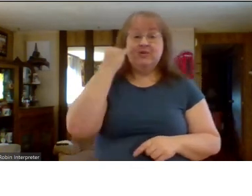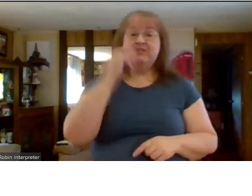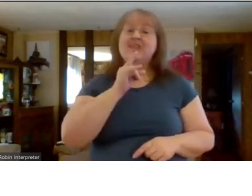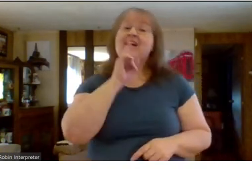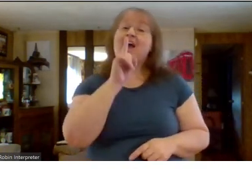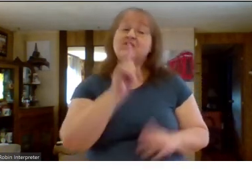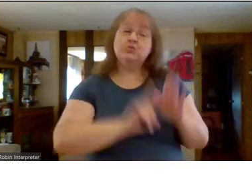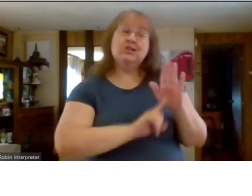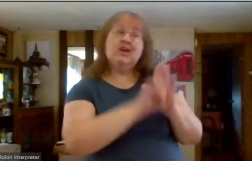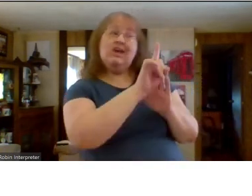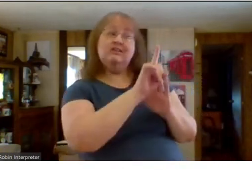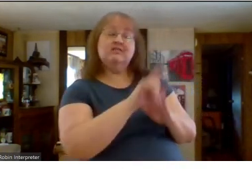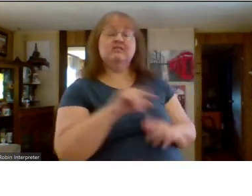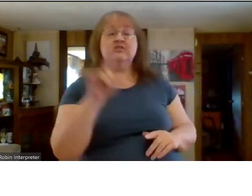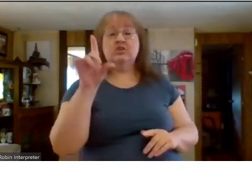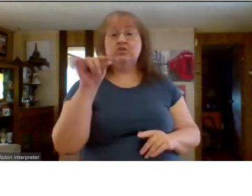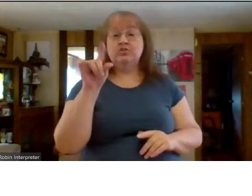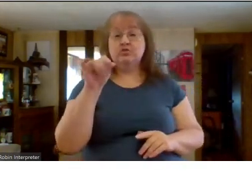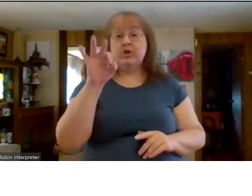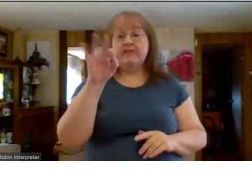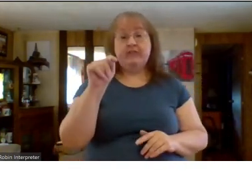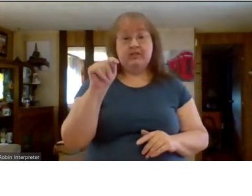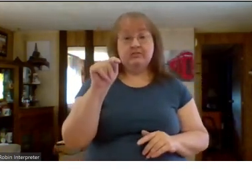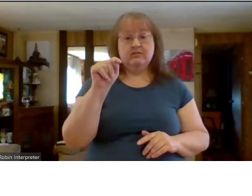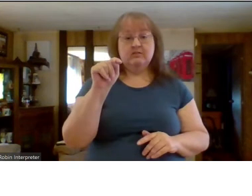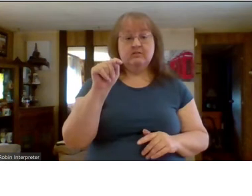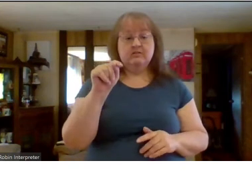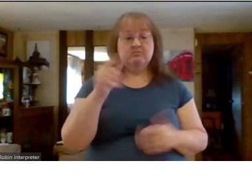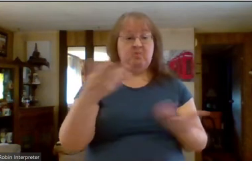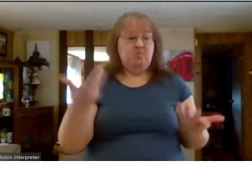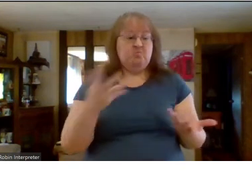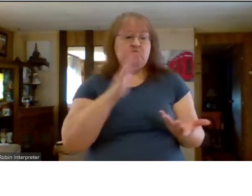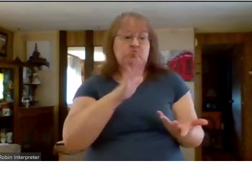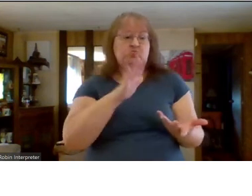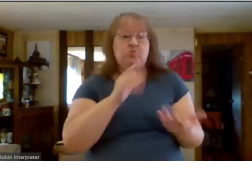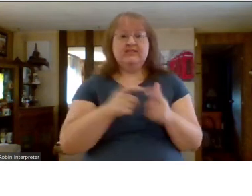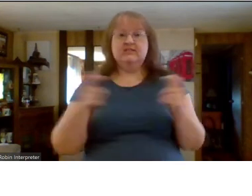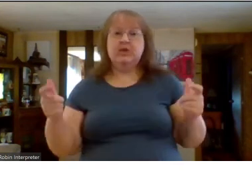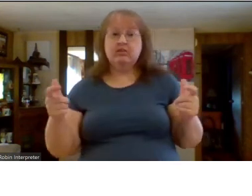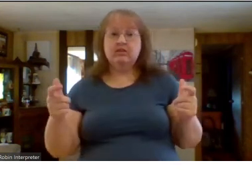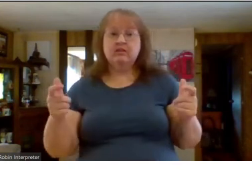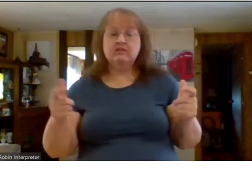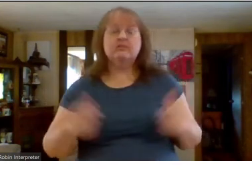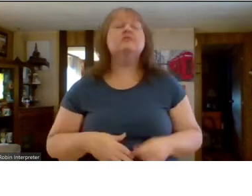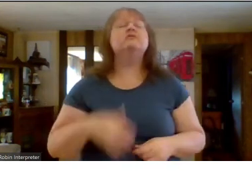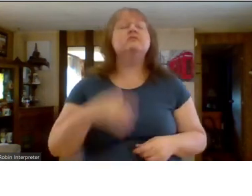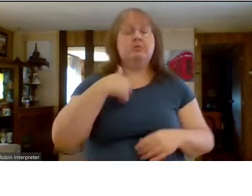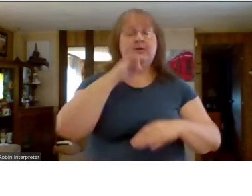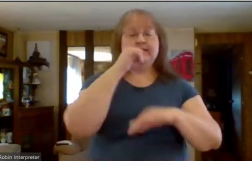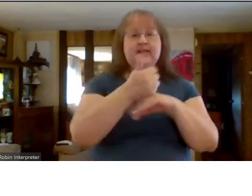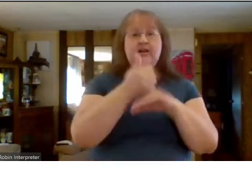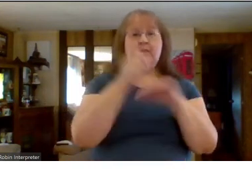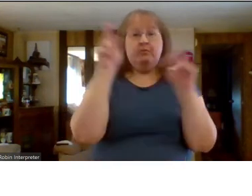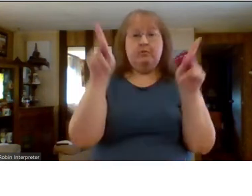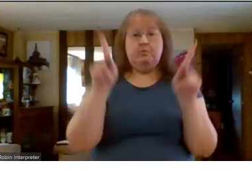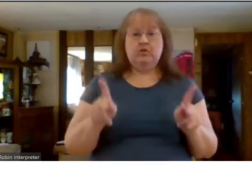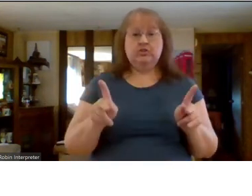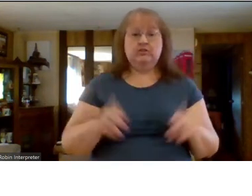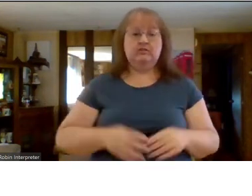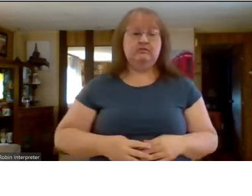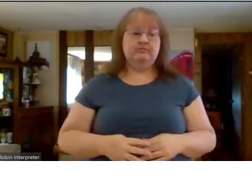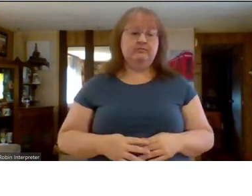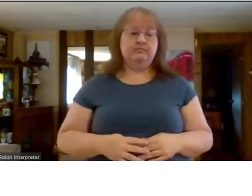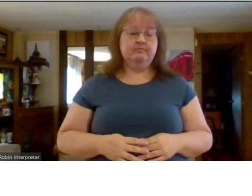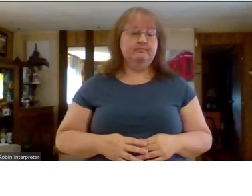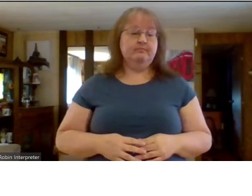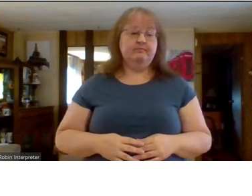actual house is 20 feet tall, ooh, how wide is it? Okay, let me set a proportion